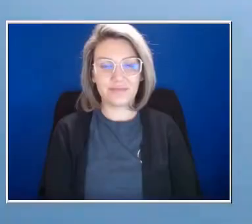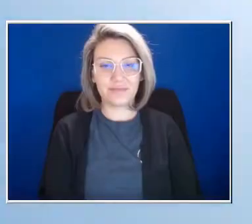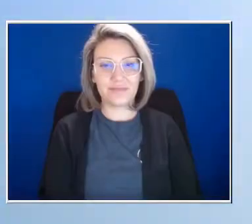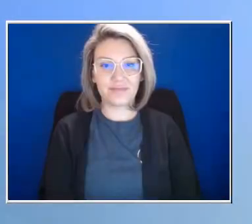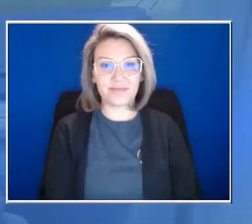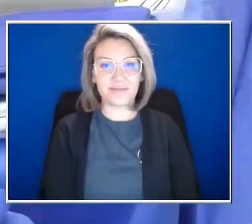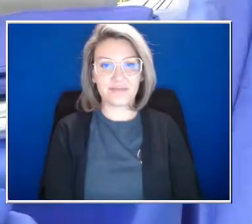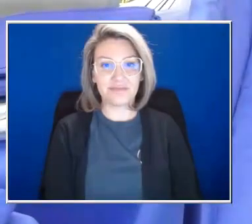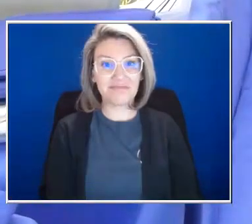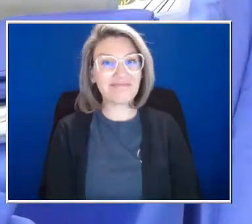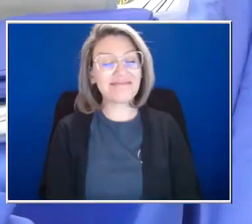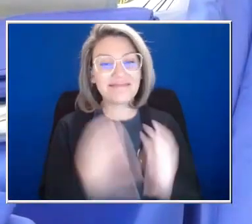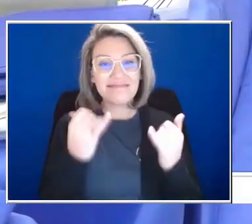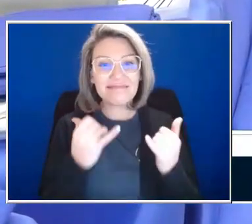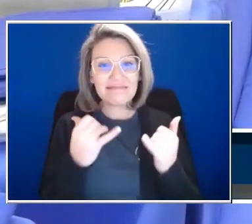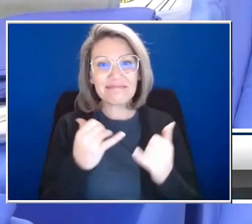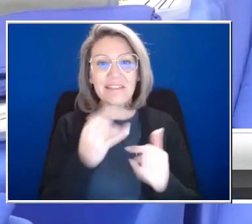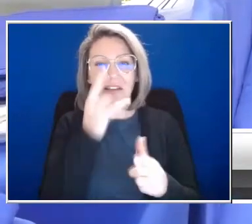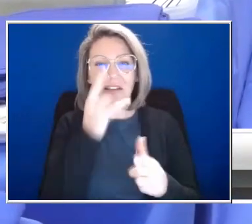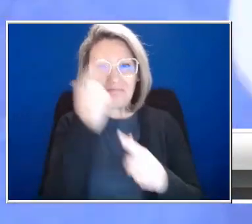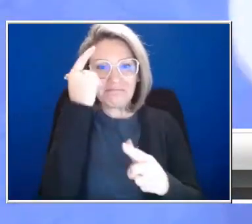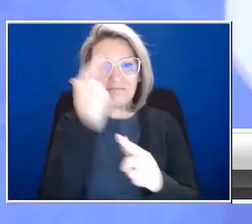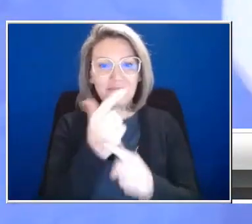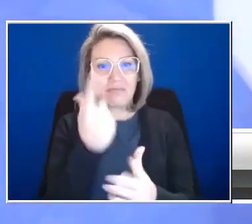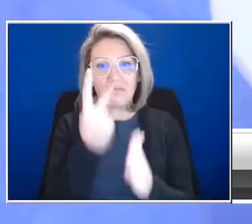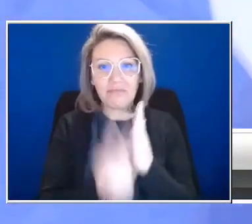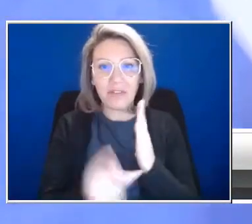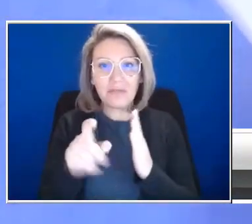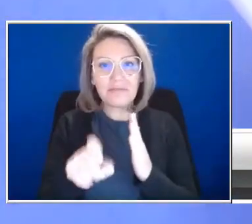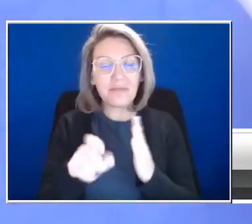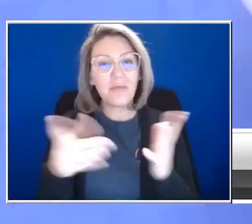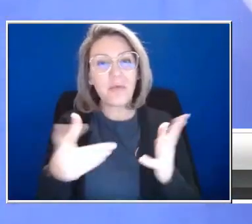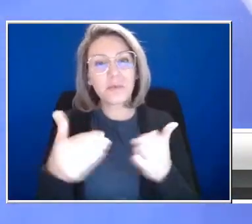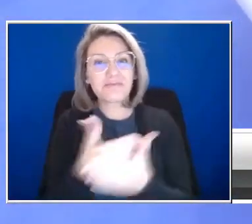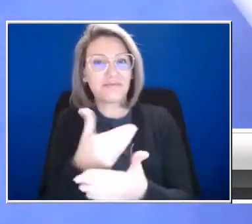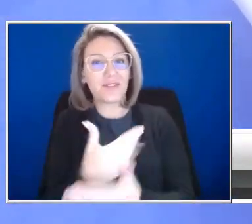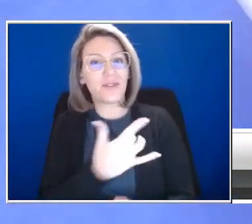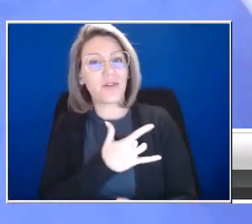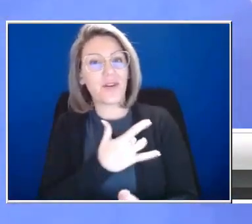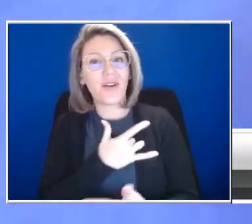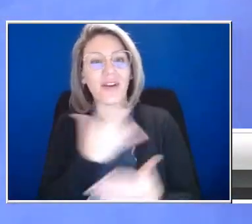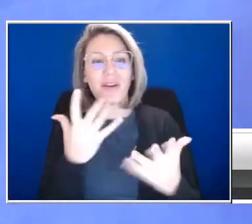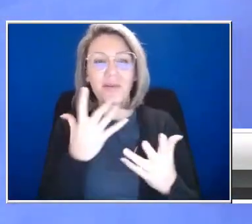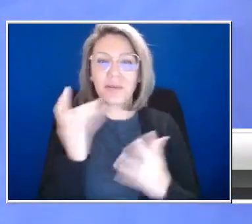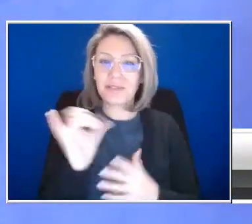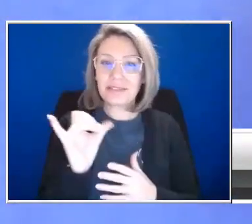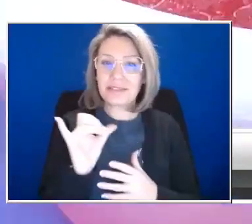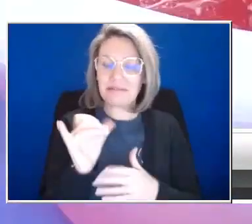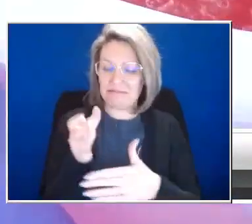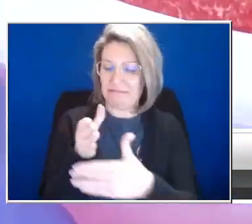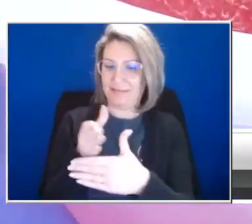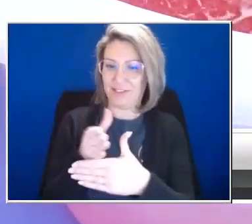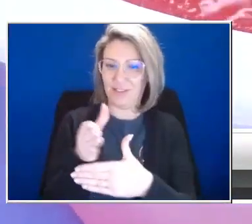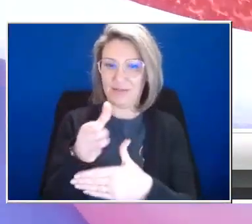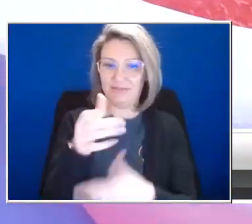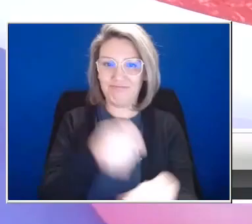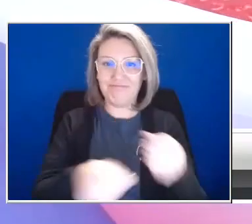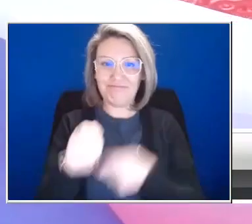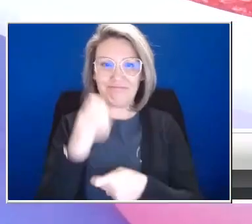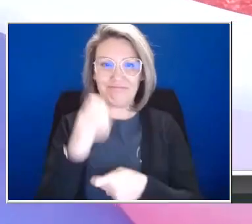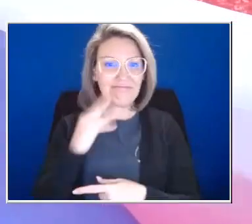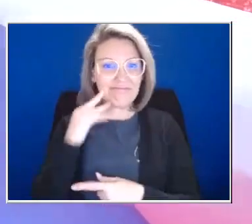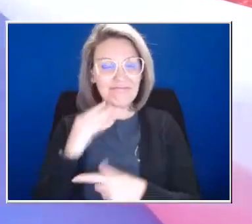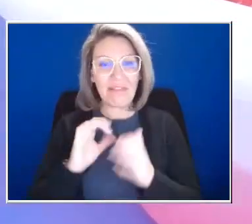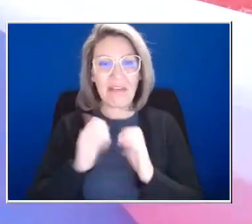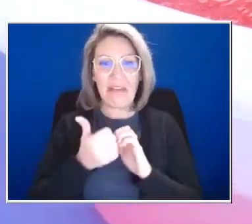Coming up today, a brother and sister both needing brand new hearts. What it was like sharing this transplant journey and how family history may